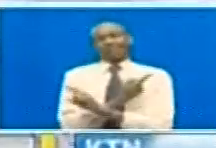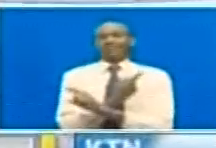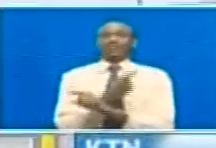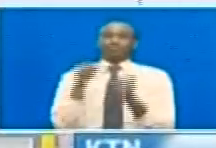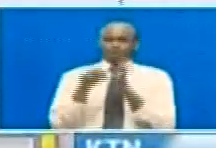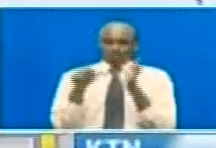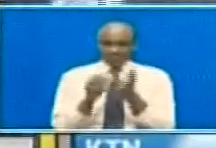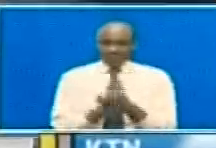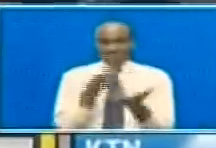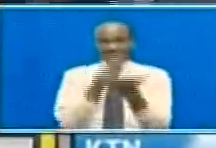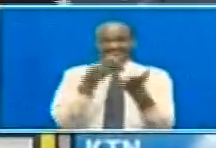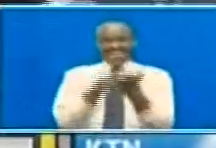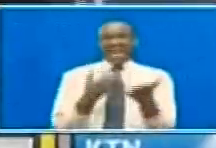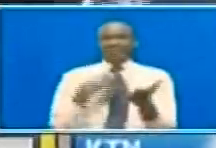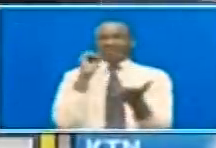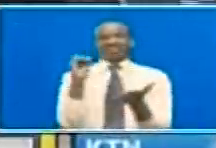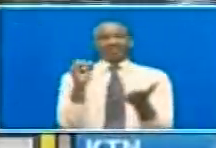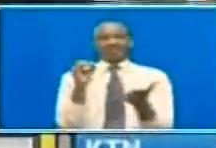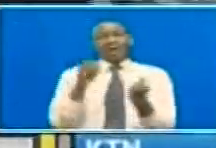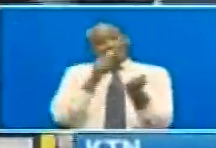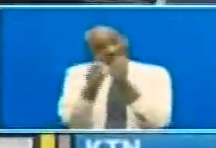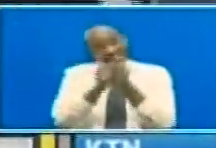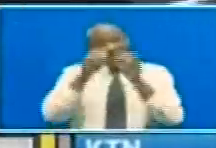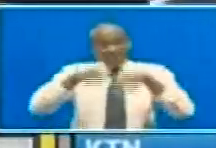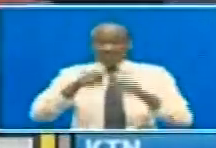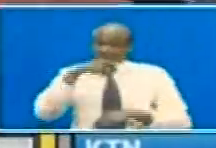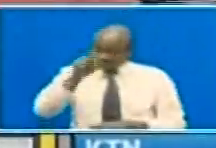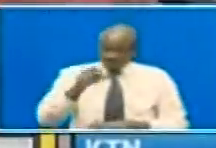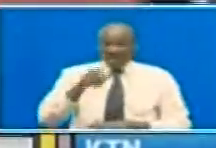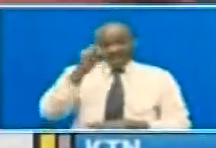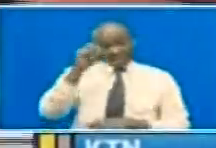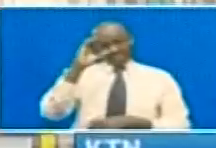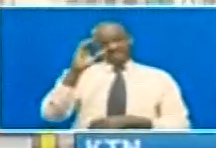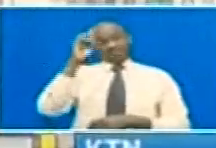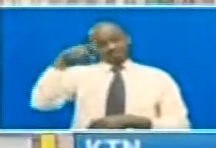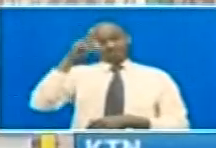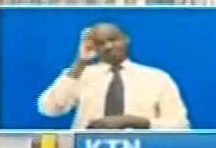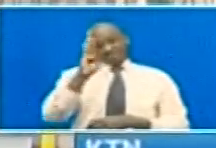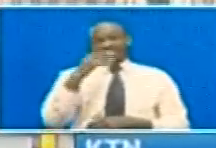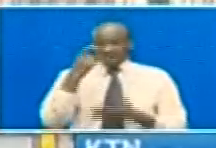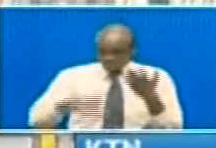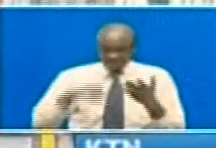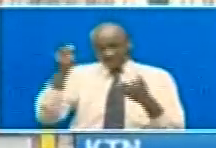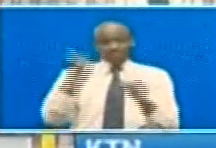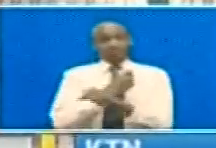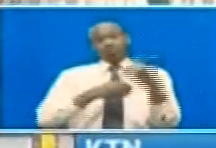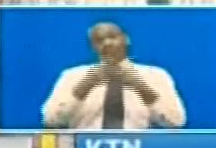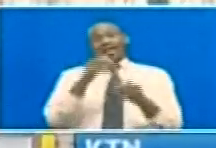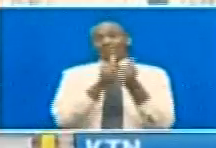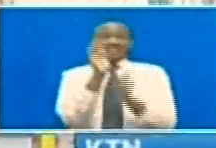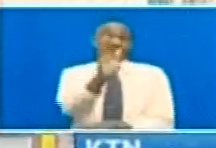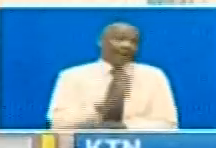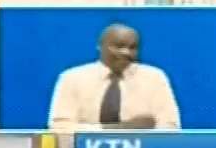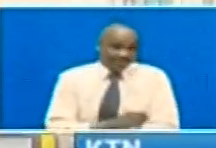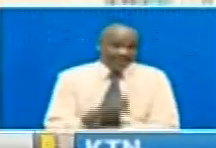lack: money. According to the maize farmers, the National Cereals and Produce Board stopped purchasing their produce.